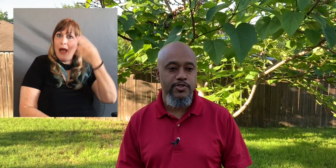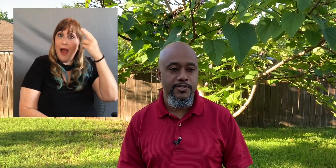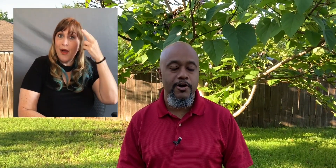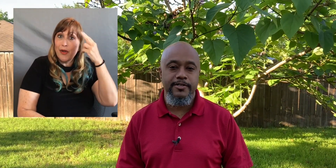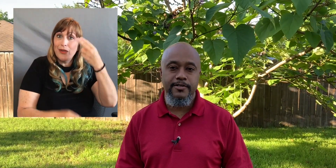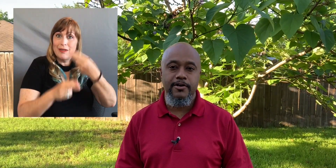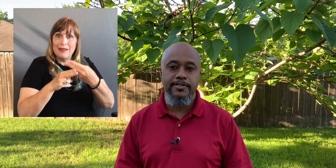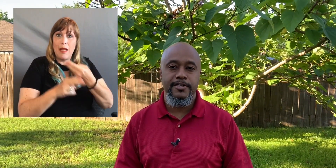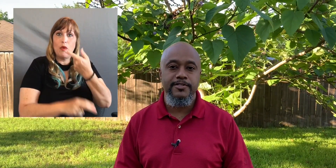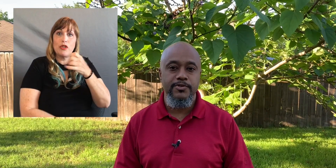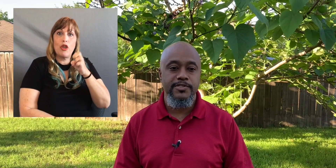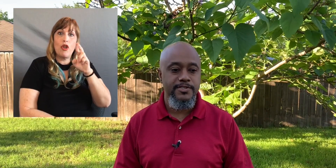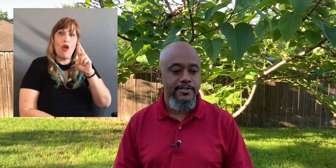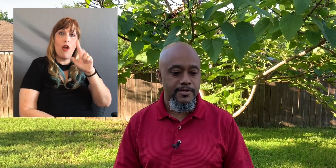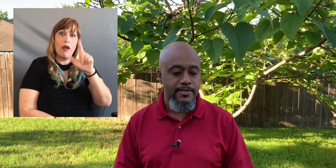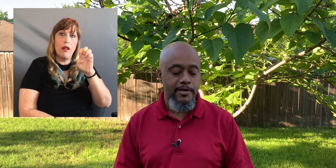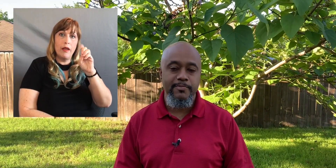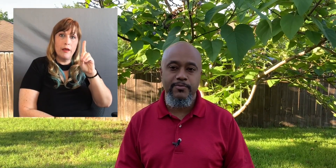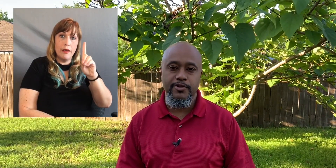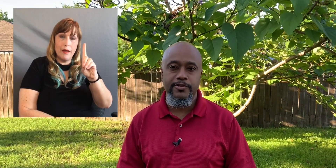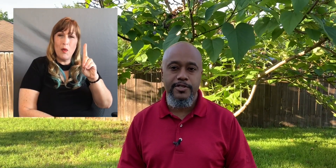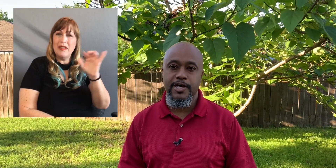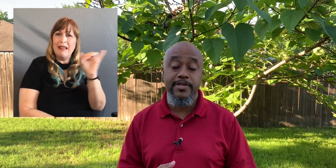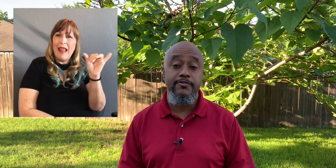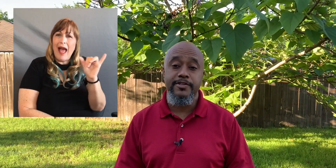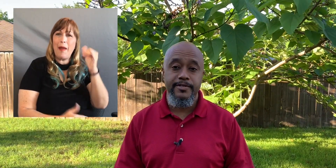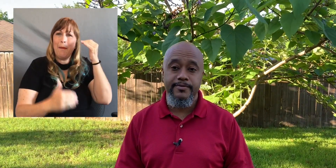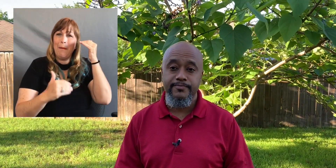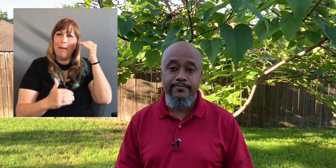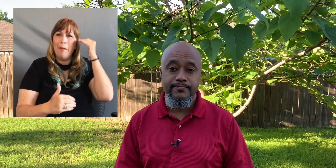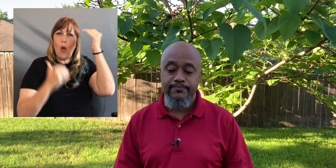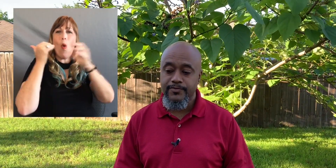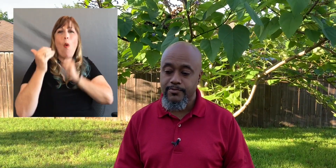his name was Garland Douglas, was like my big brother. He taught me everything.